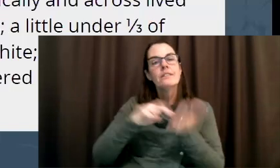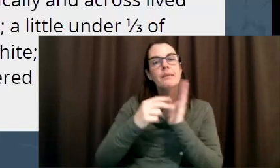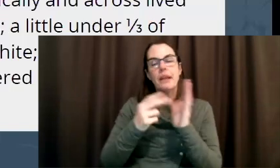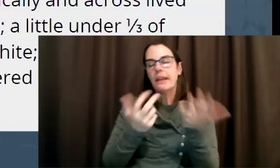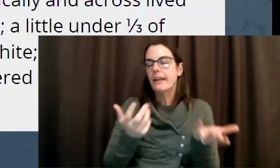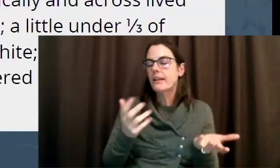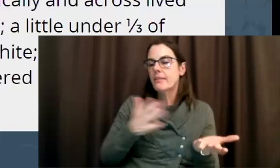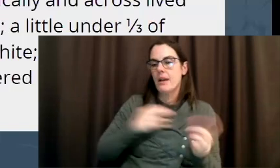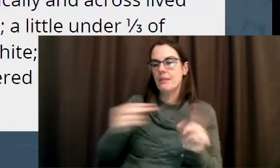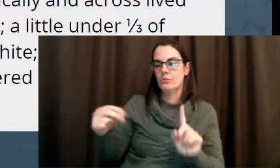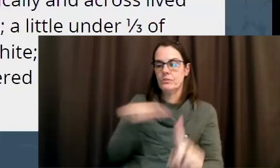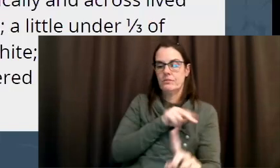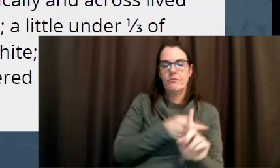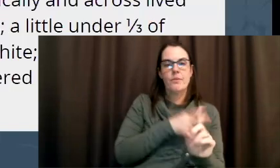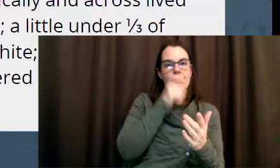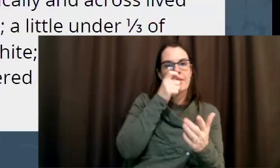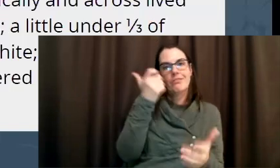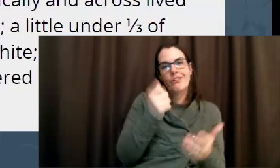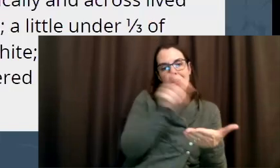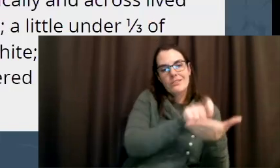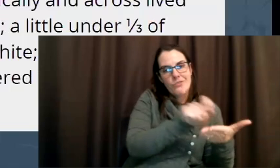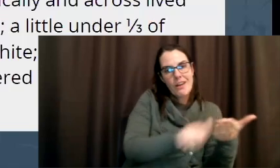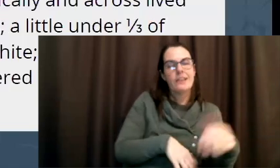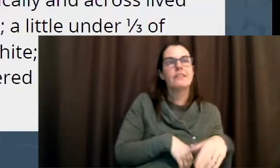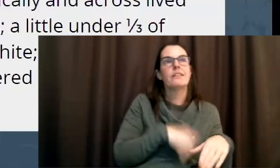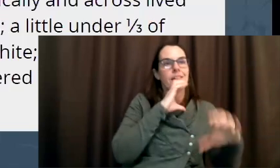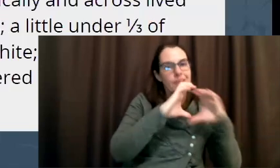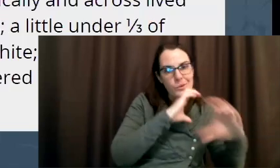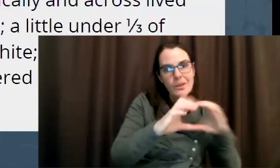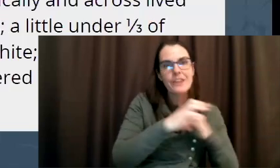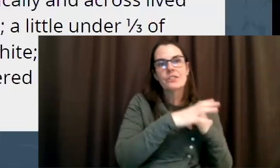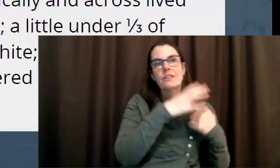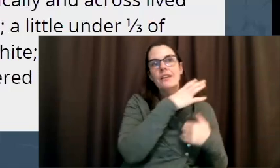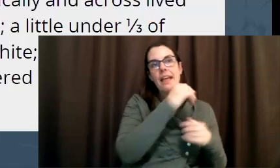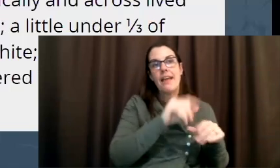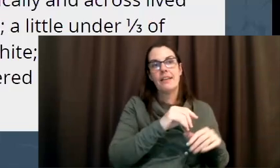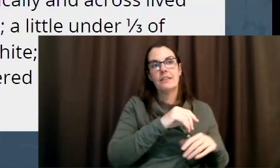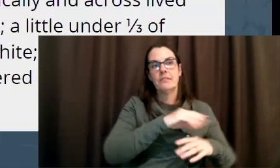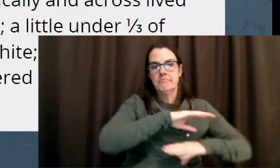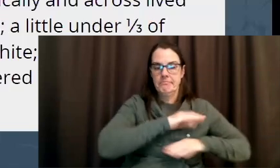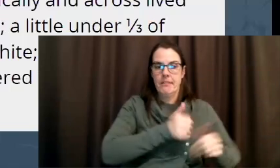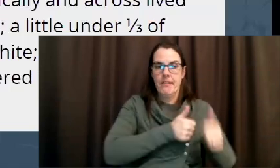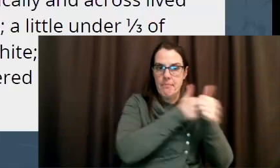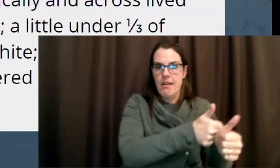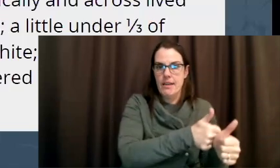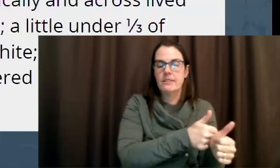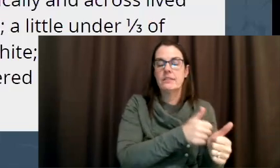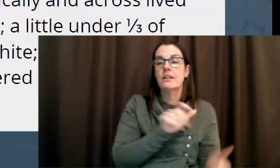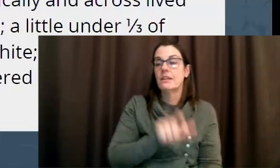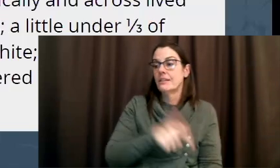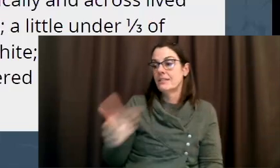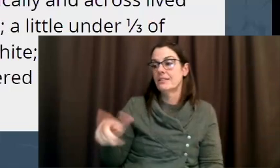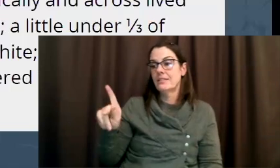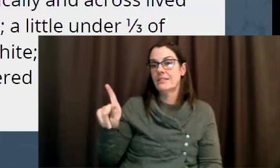the grants writing, communication, and compliance side. And I have Kyle on our team here too, and